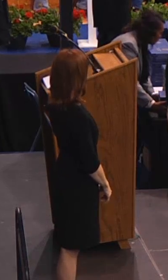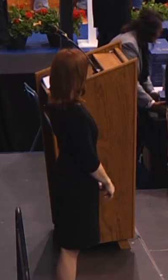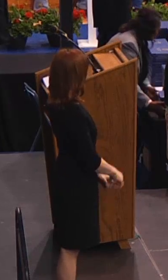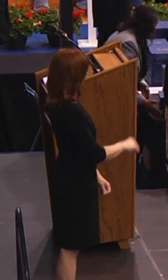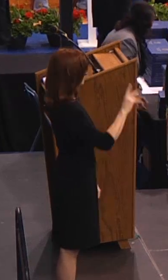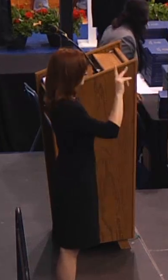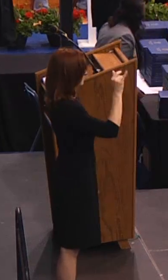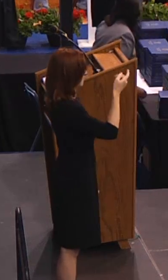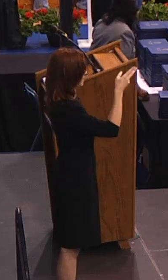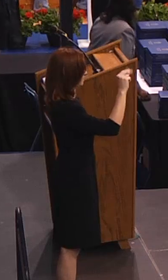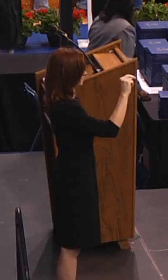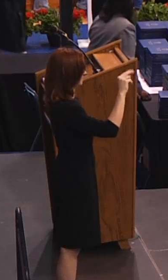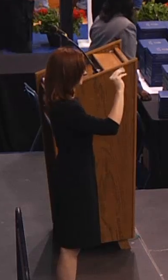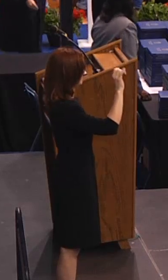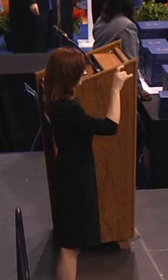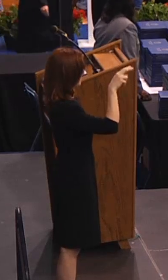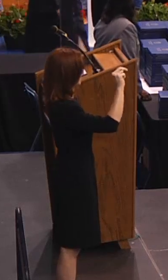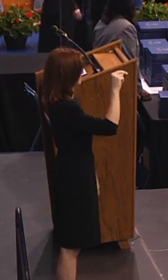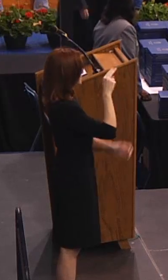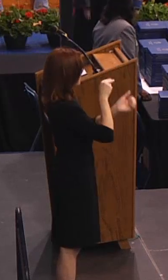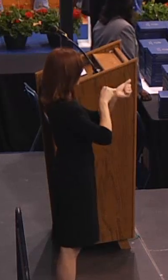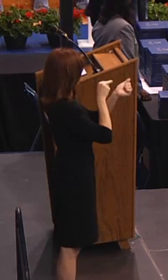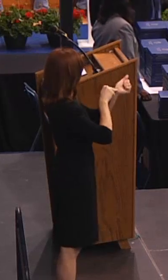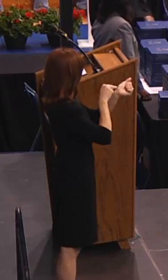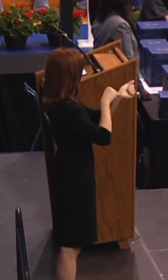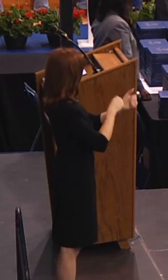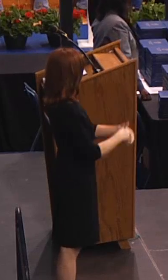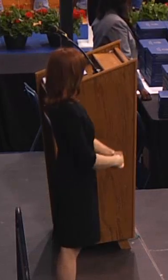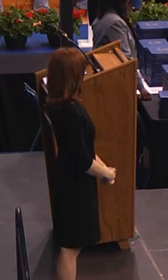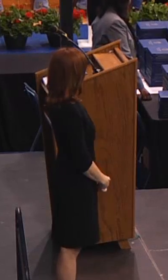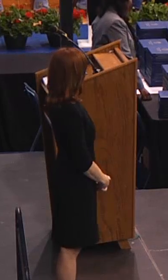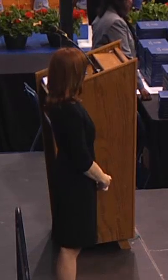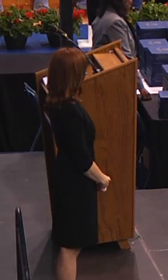Catherine Elizabeth Mallon, nursing.